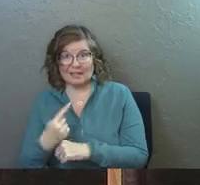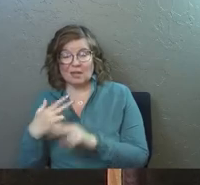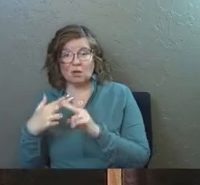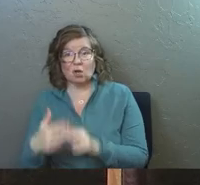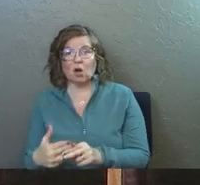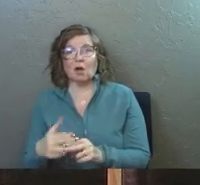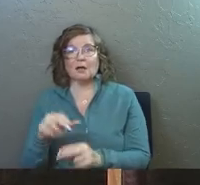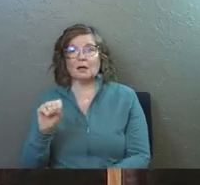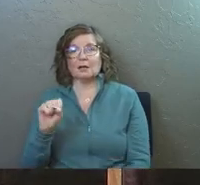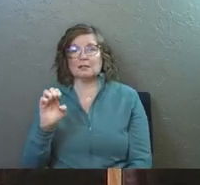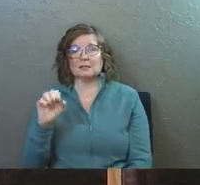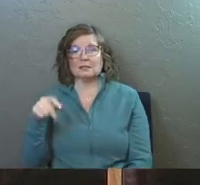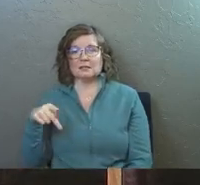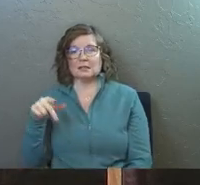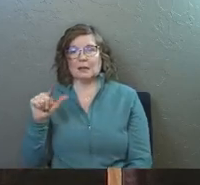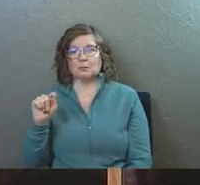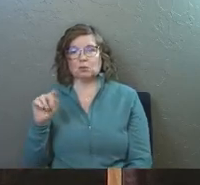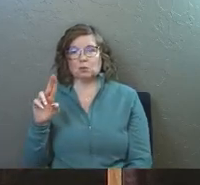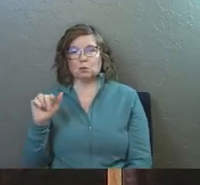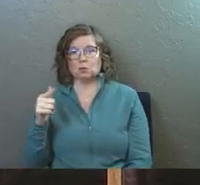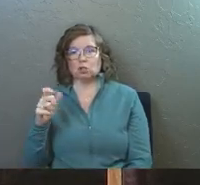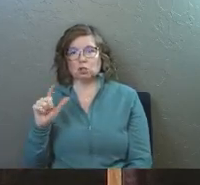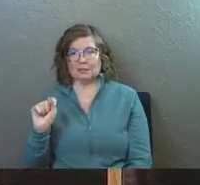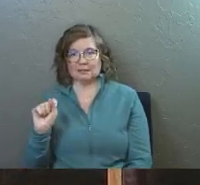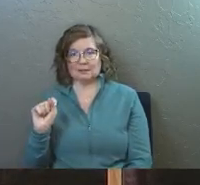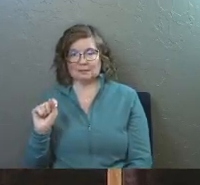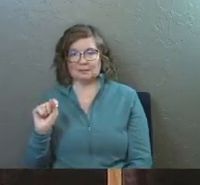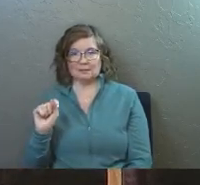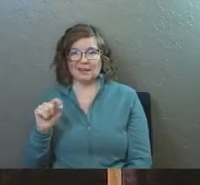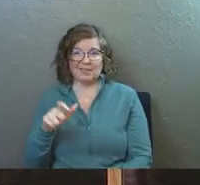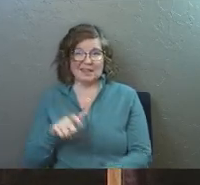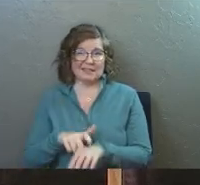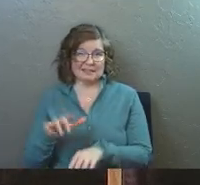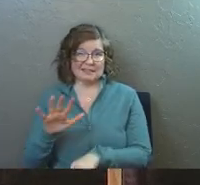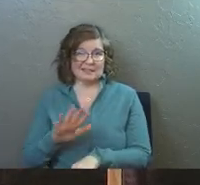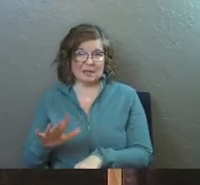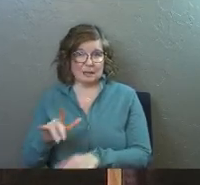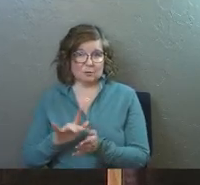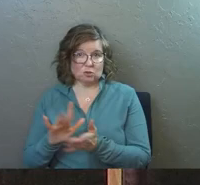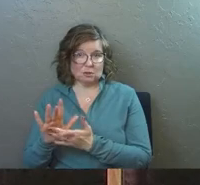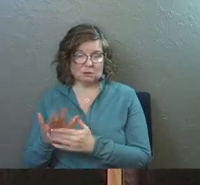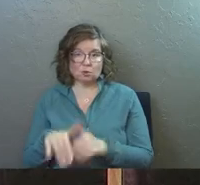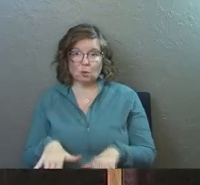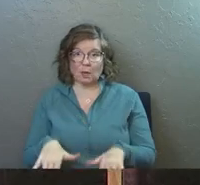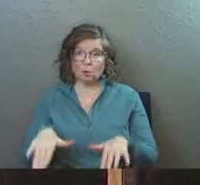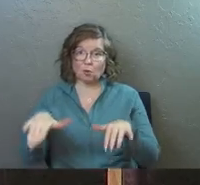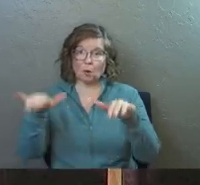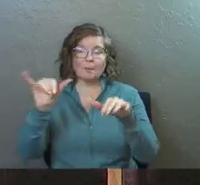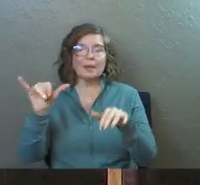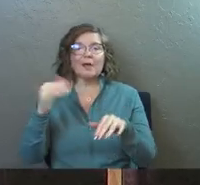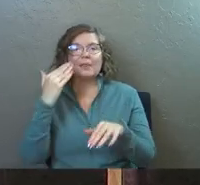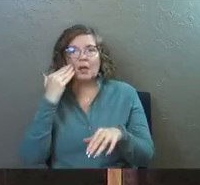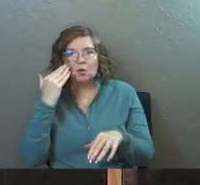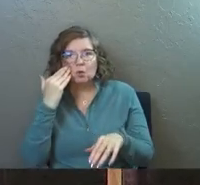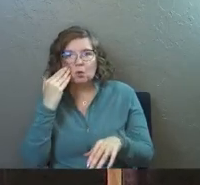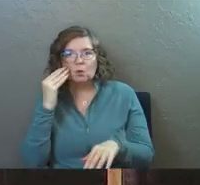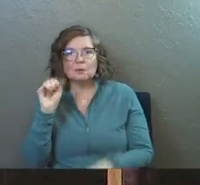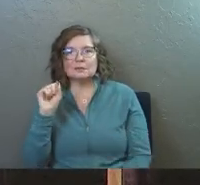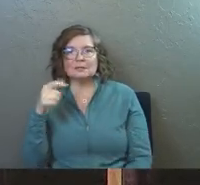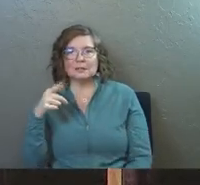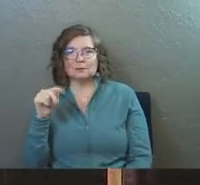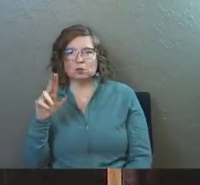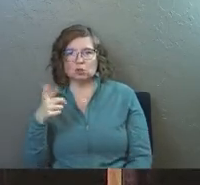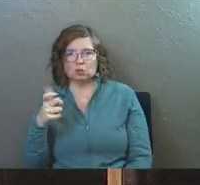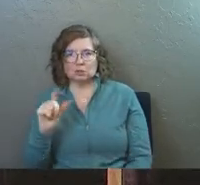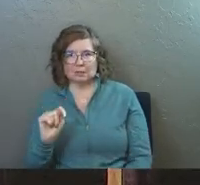It's called the Septuagint. And that was around the time of Jesus. And so they would have grown up like they knew the